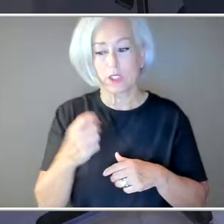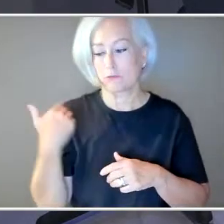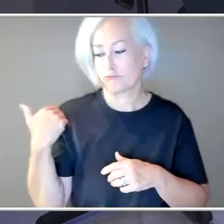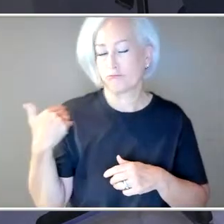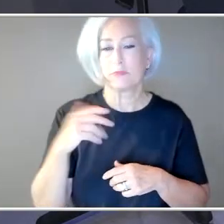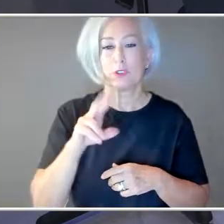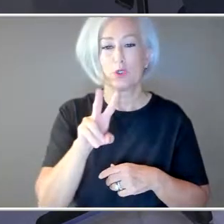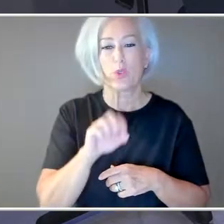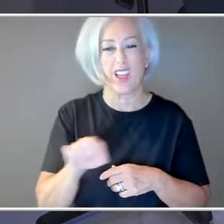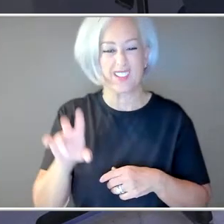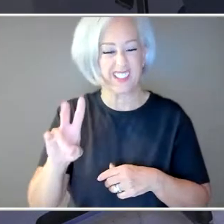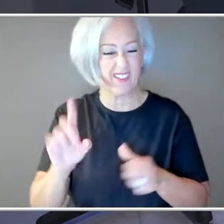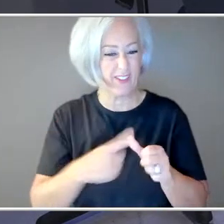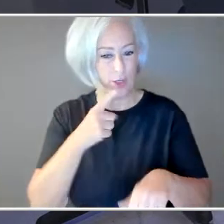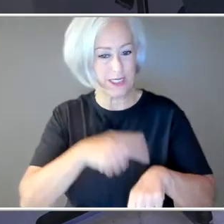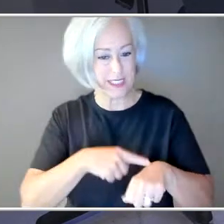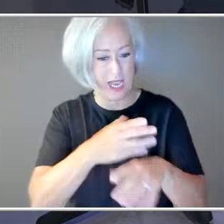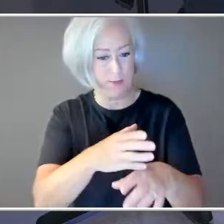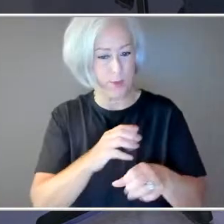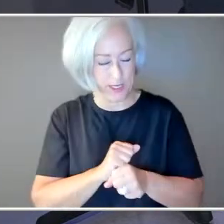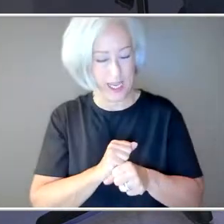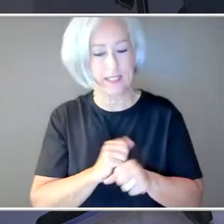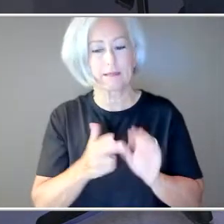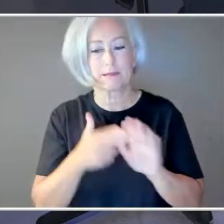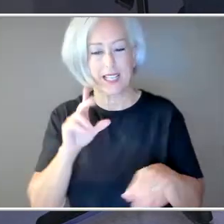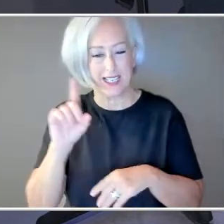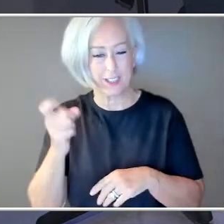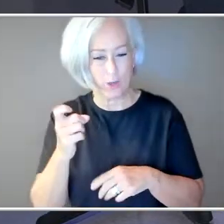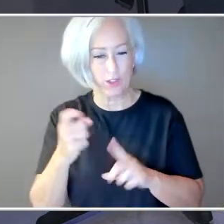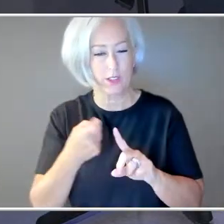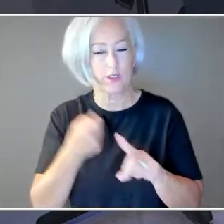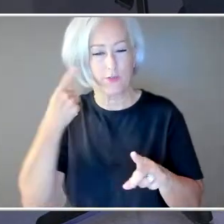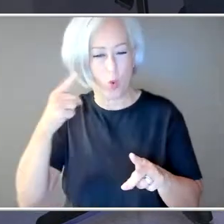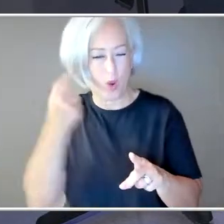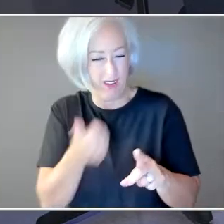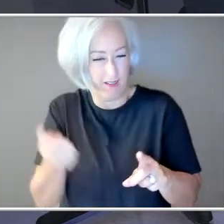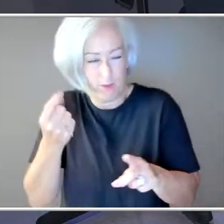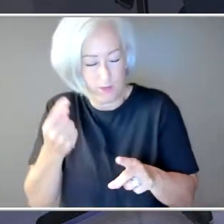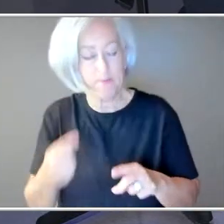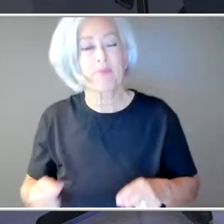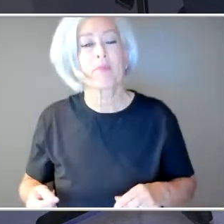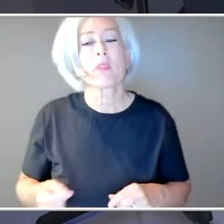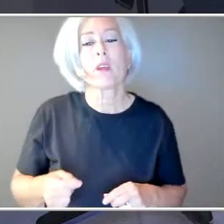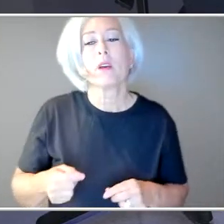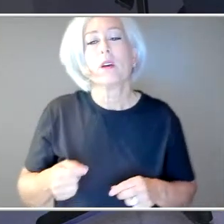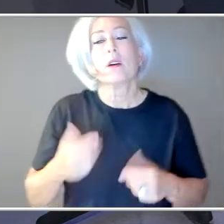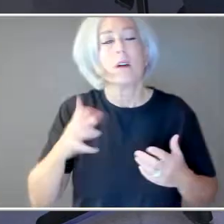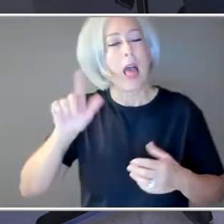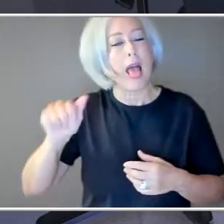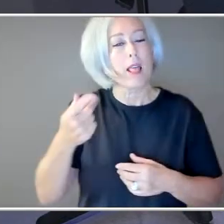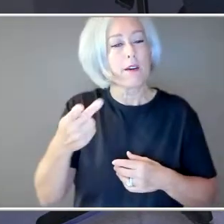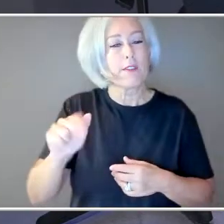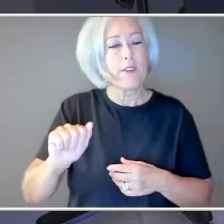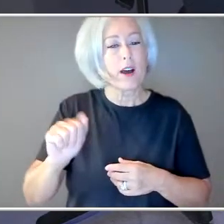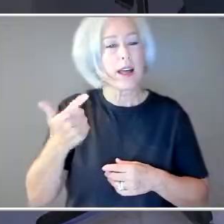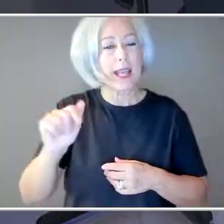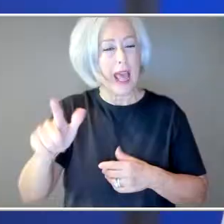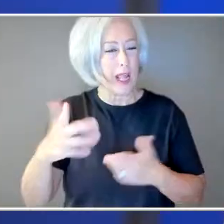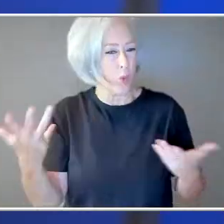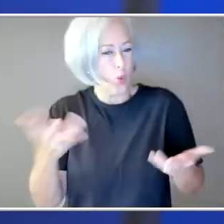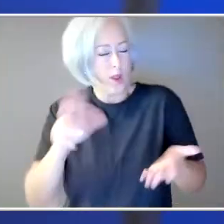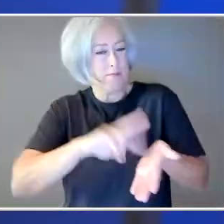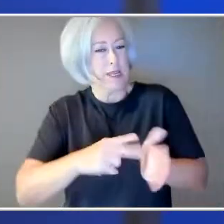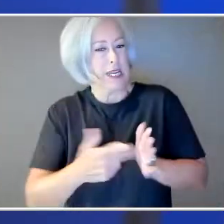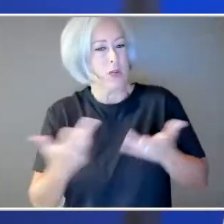good for you getting a second opinion, even when it comes to allergies. We talk about that quite a bit. So what is alpha-gal, for those who may not know? Yeah,